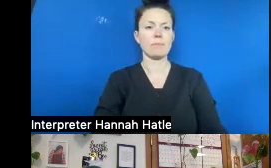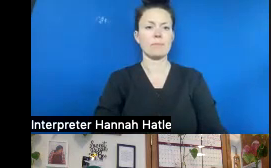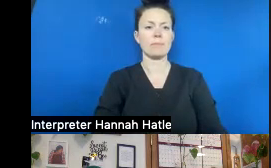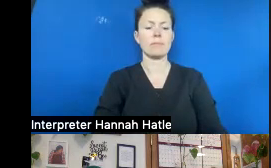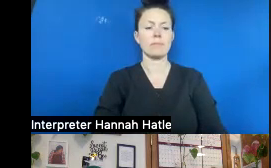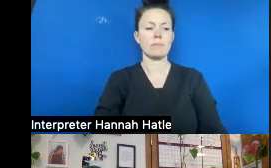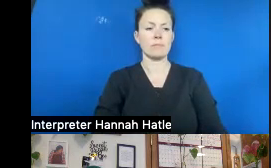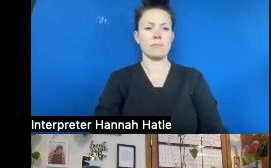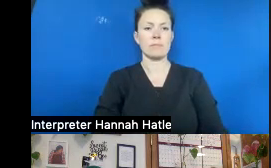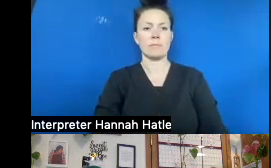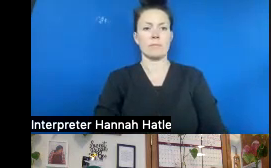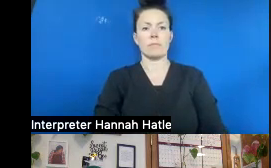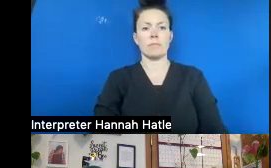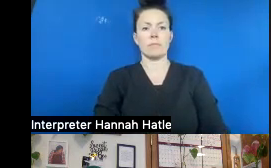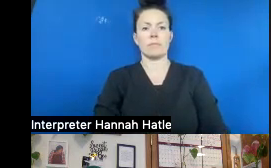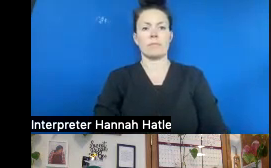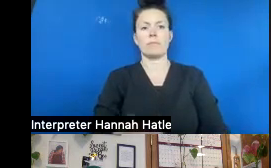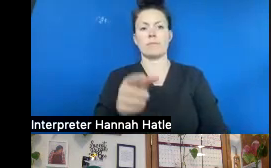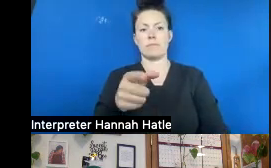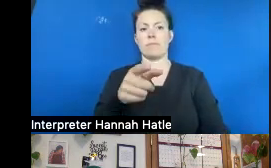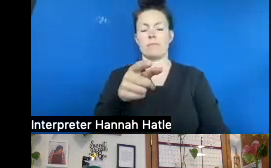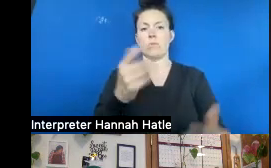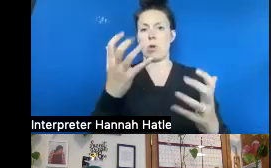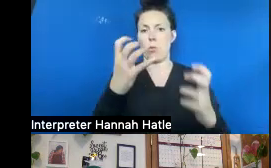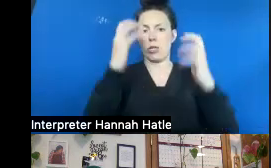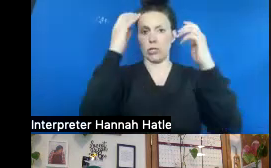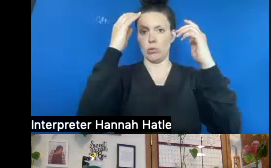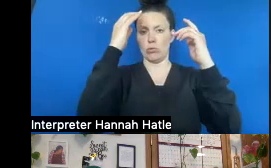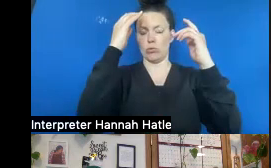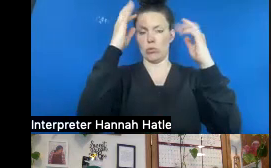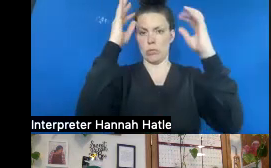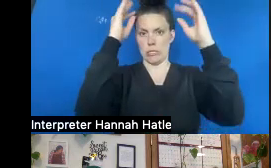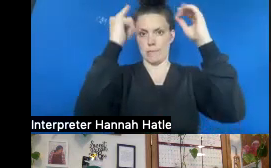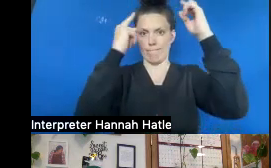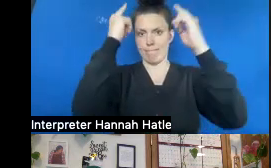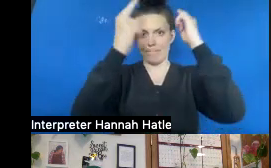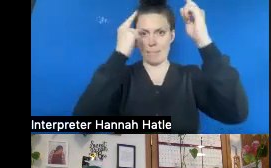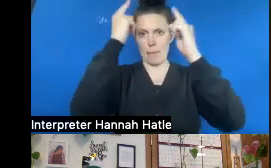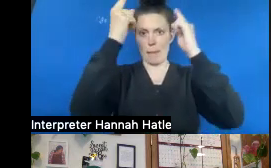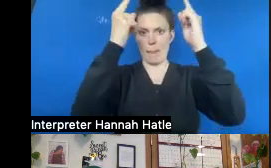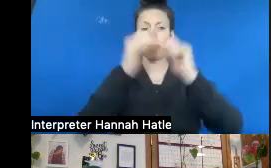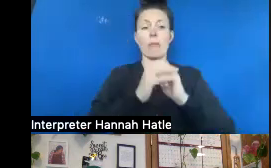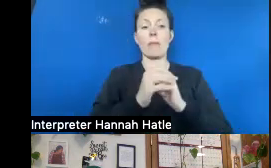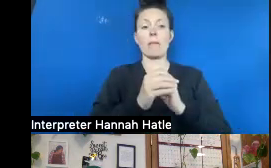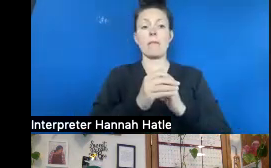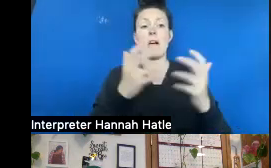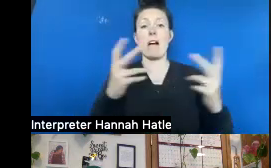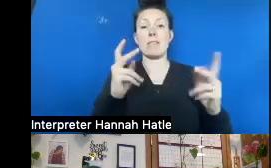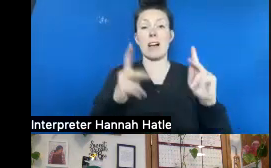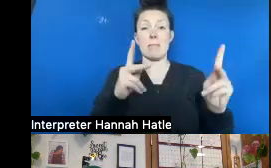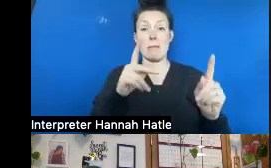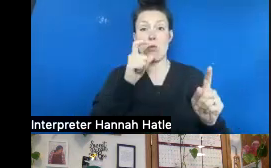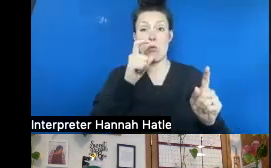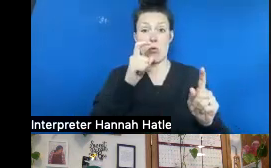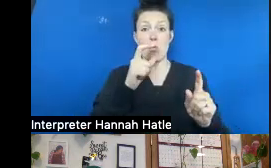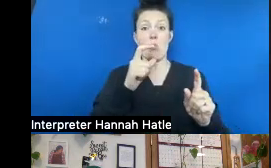And it is similar, but I want you to think about it like this, that a lot of perpetrators are right